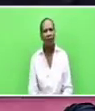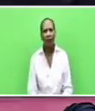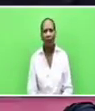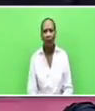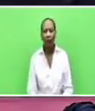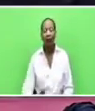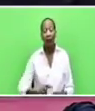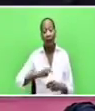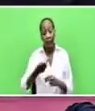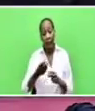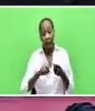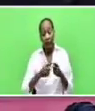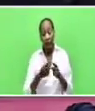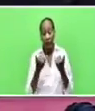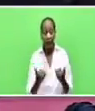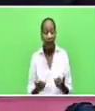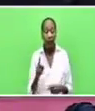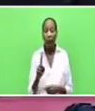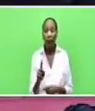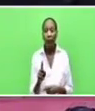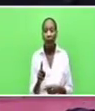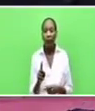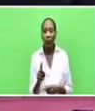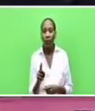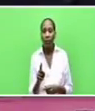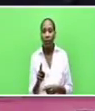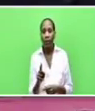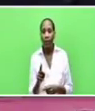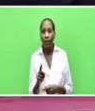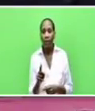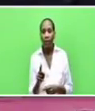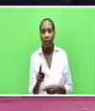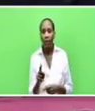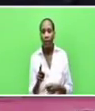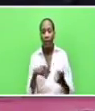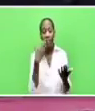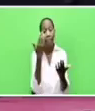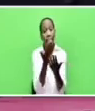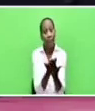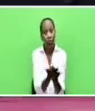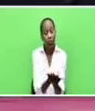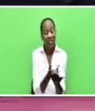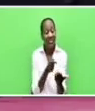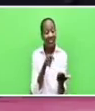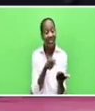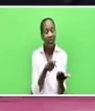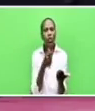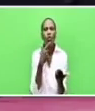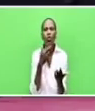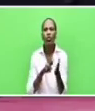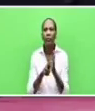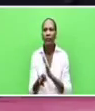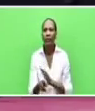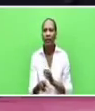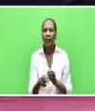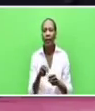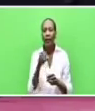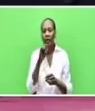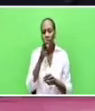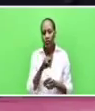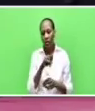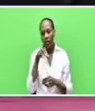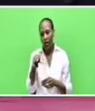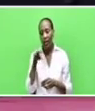The next item on the order paper is a motion in the name of Mr.